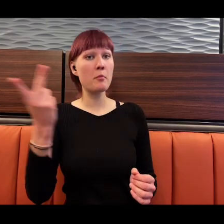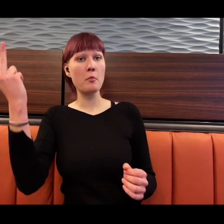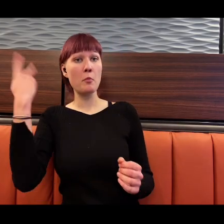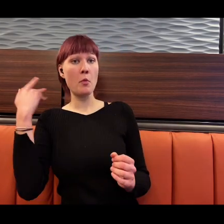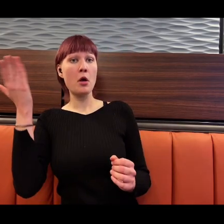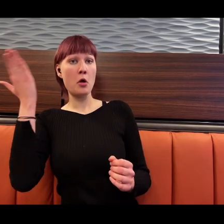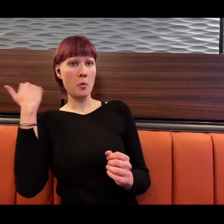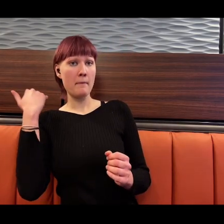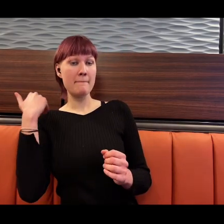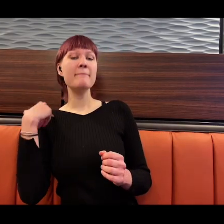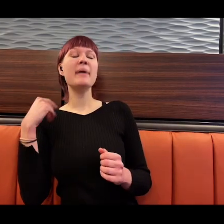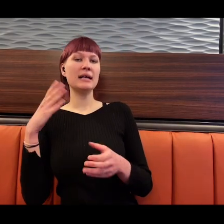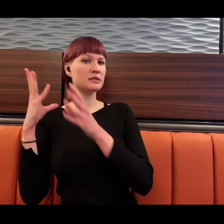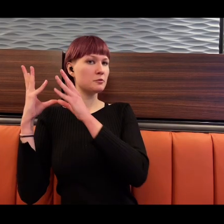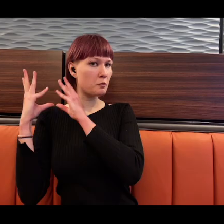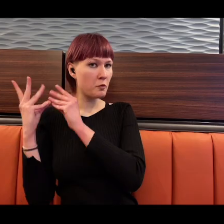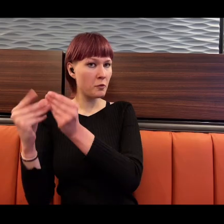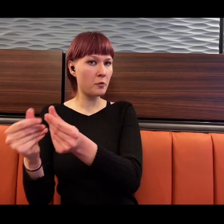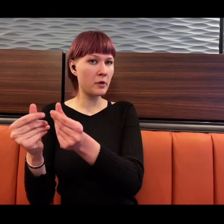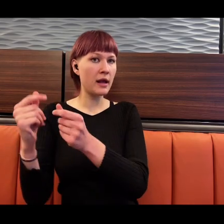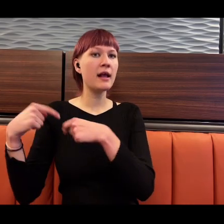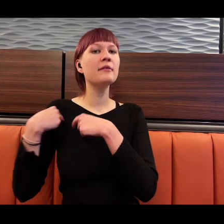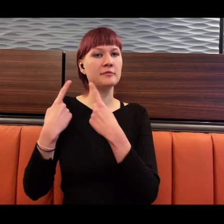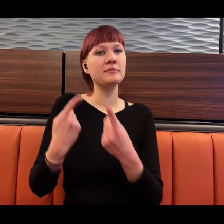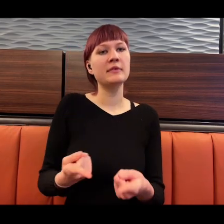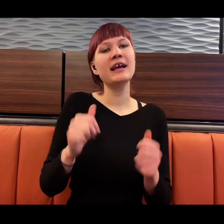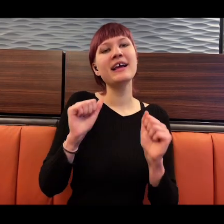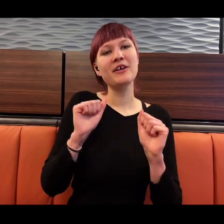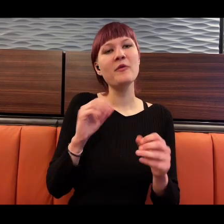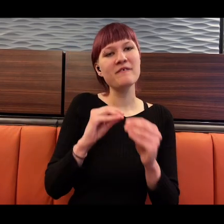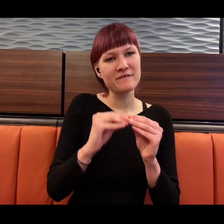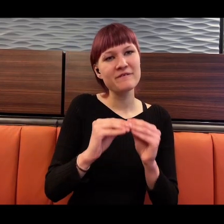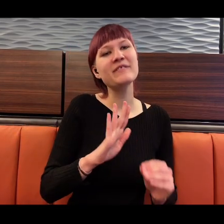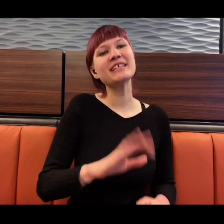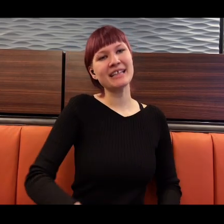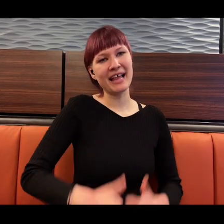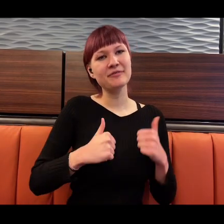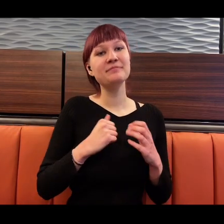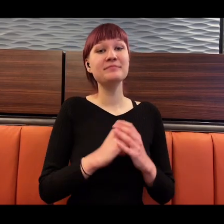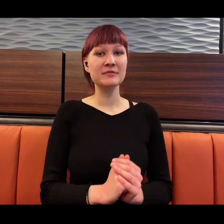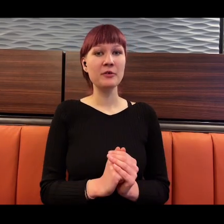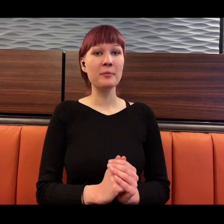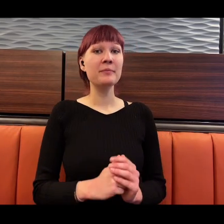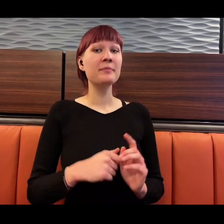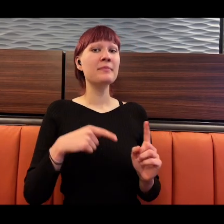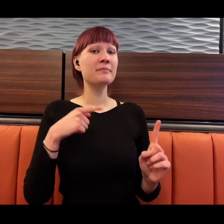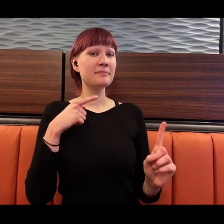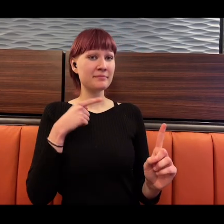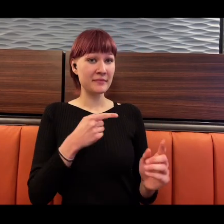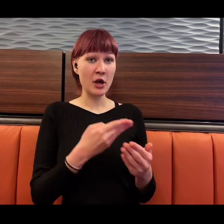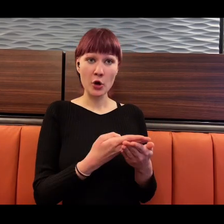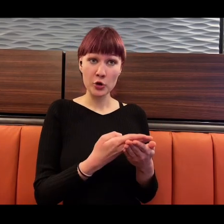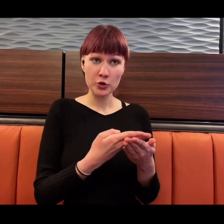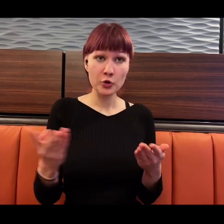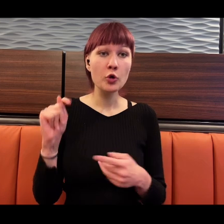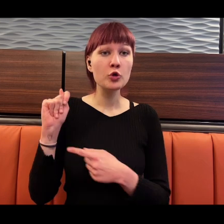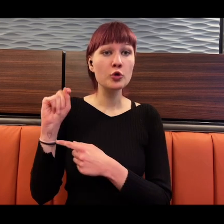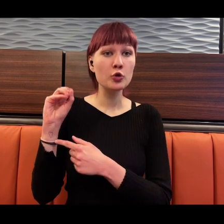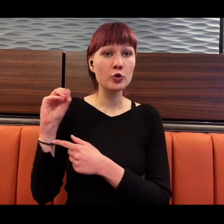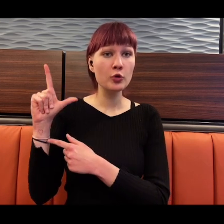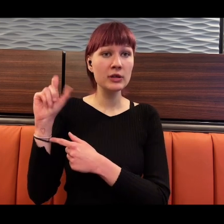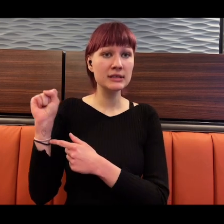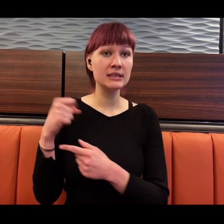tools that are used in psychoanalysis are many. Some of the big ones are free association. So instead of asking you